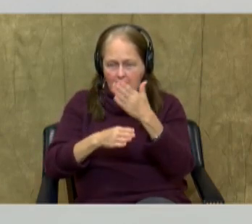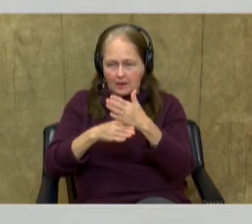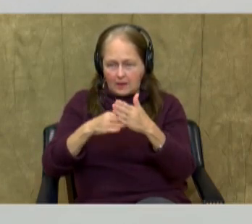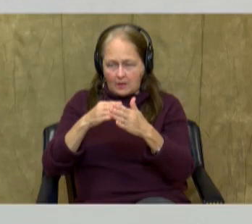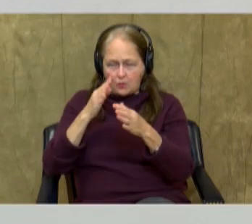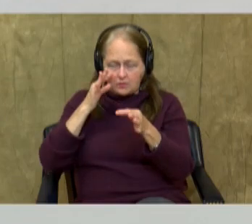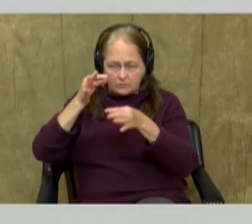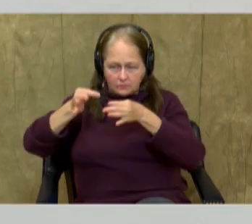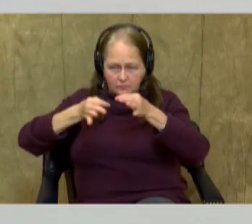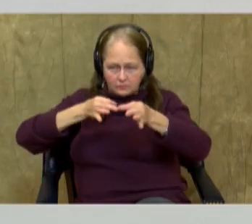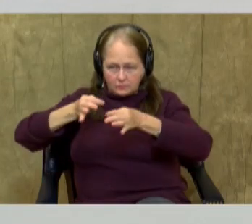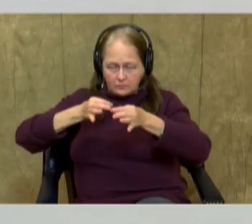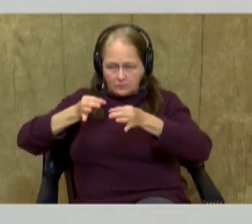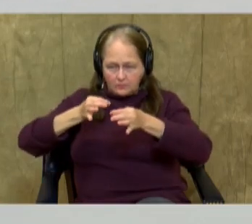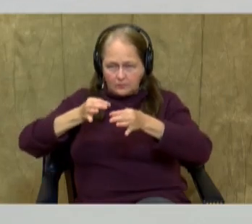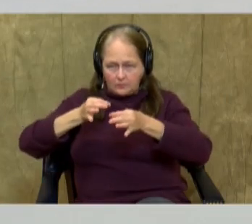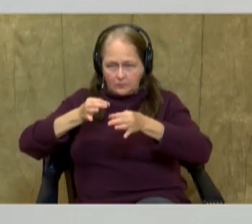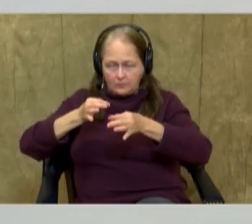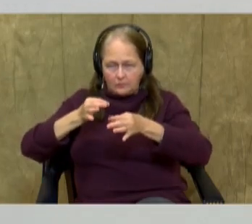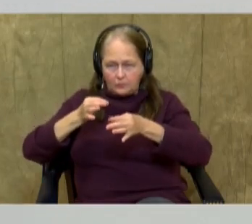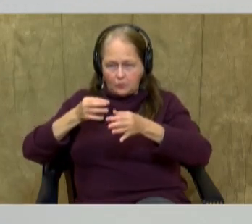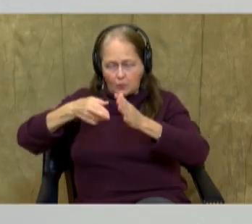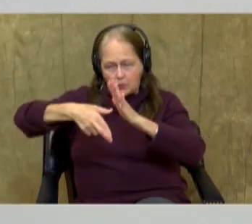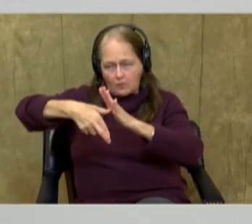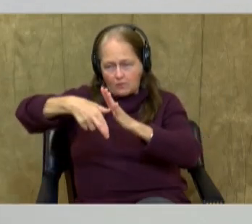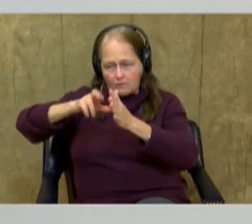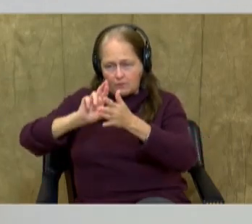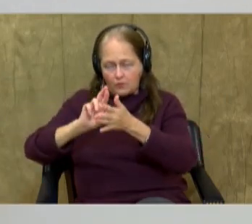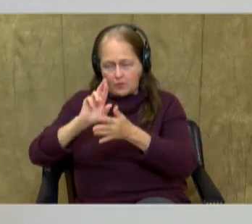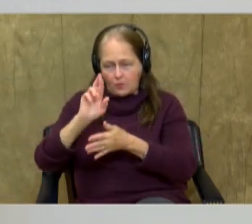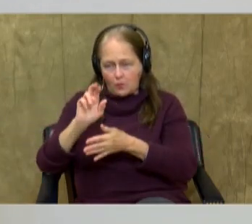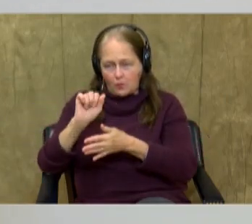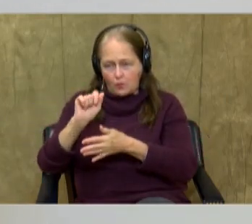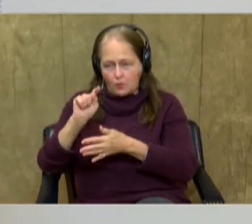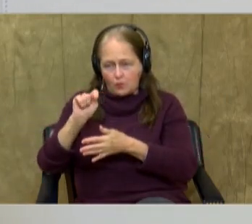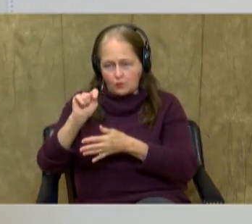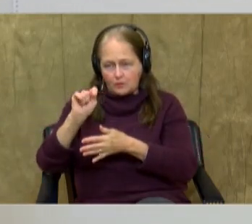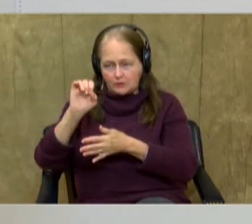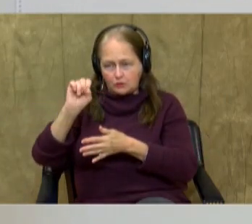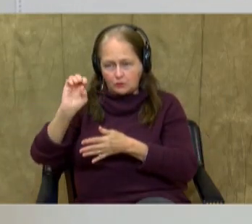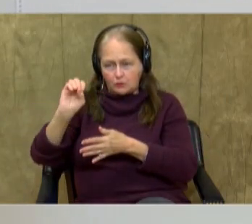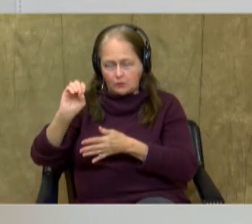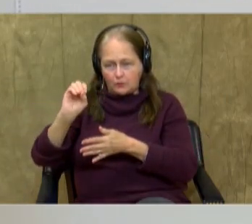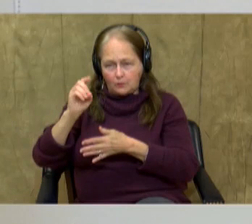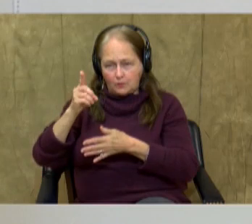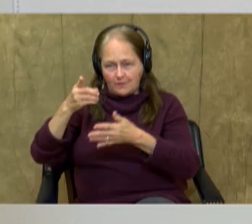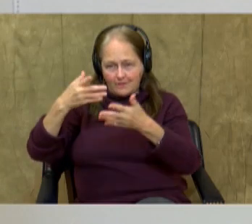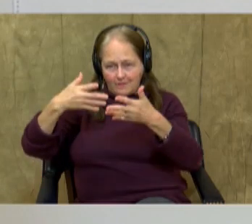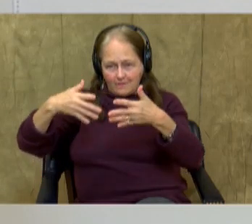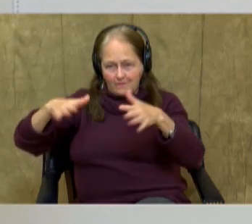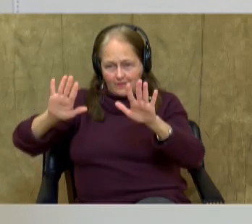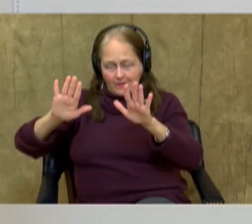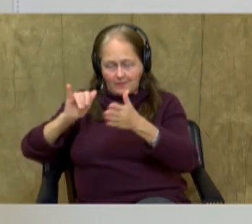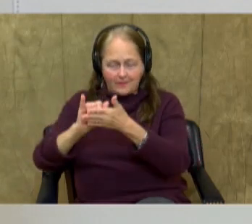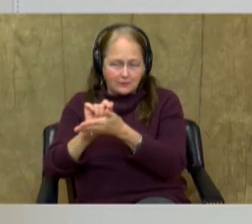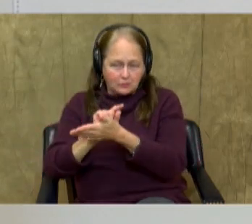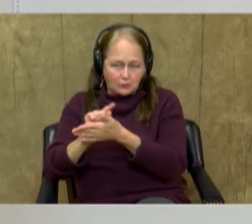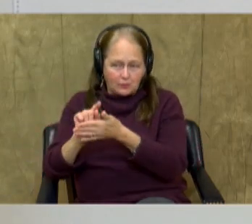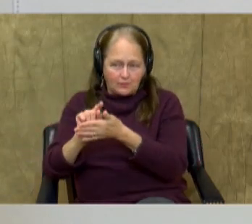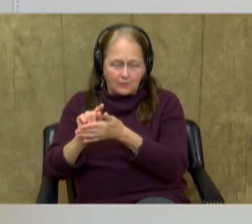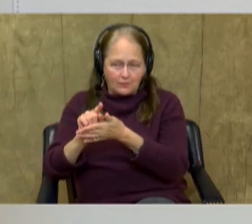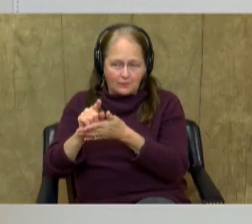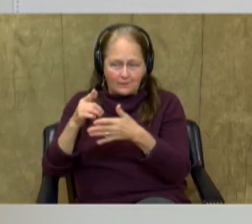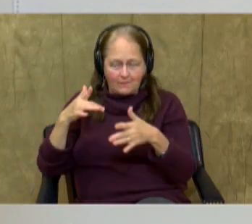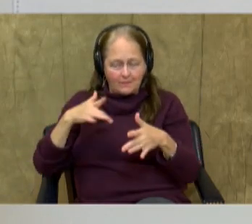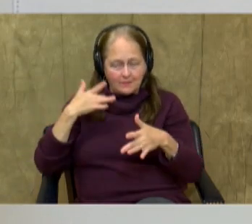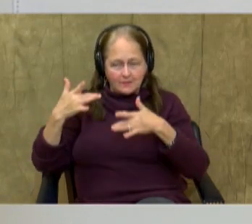you, a demonstration, and we're just going to review ratio. I know you're finishing up this week, and I know you're